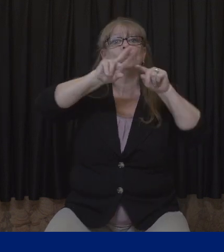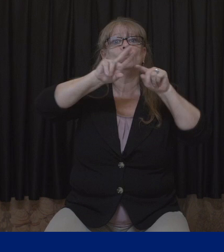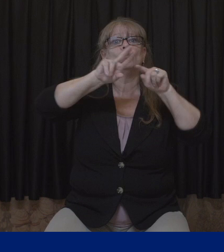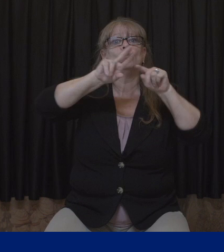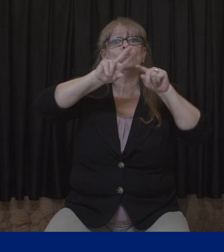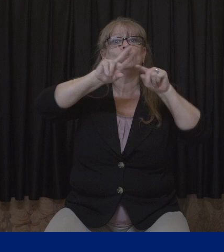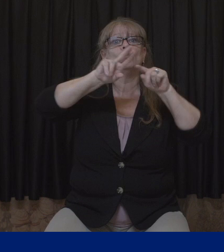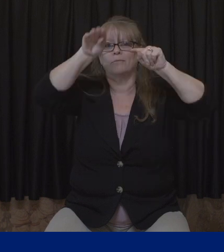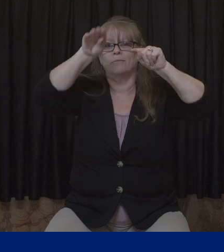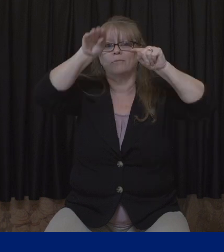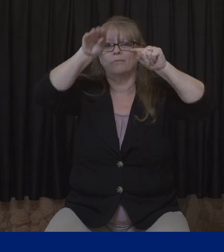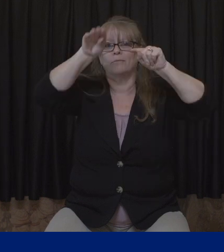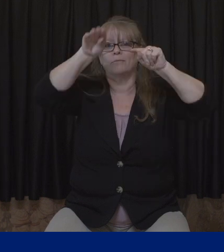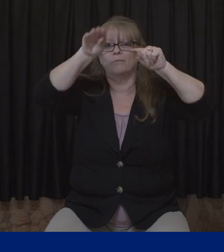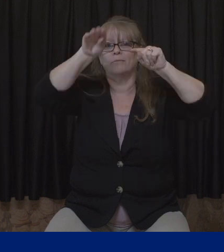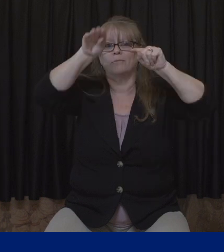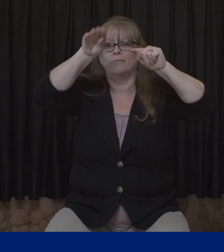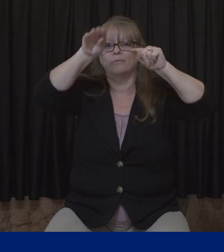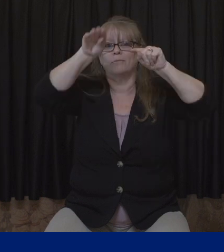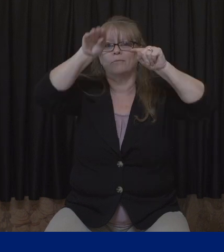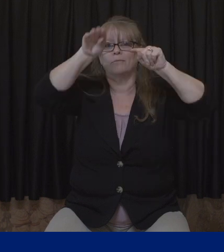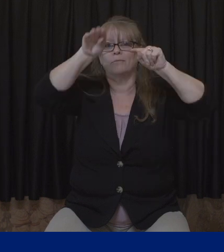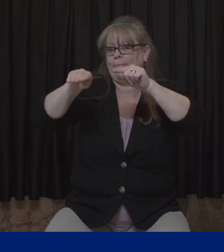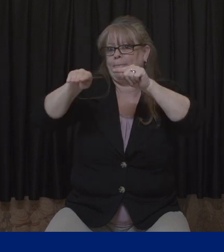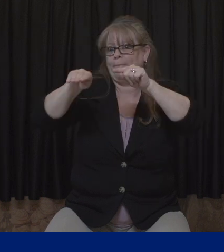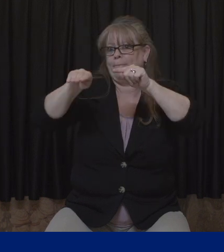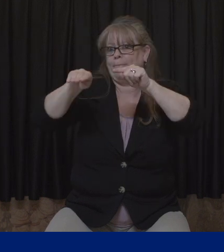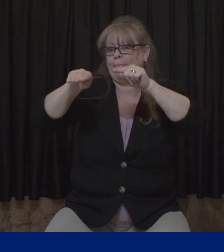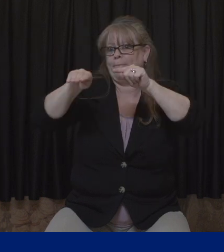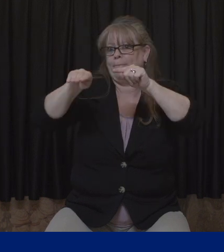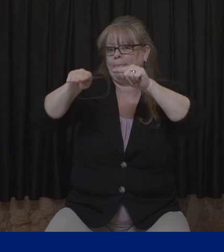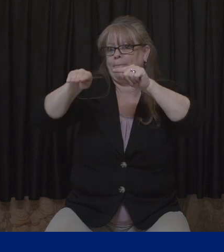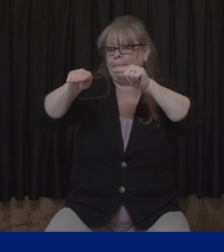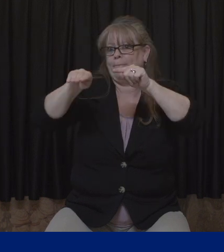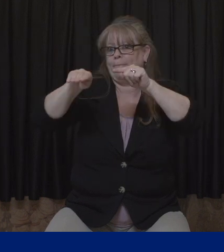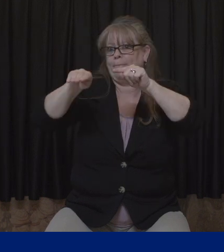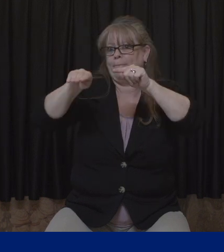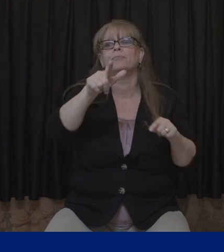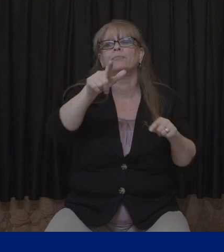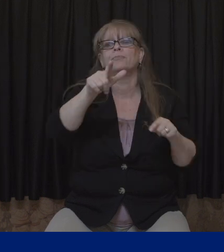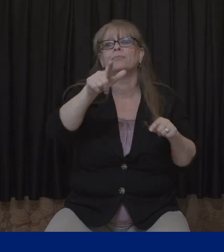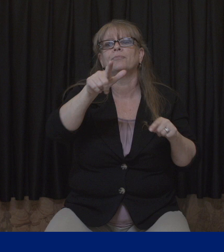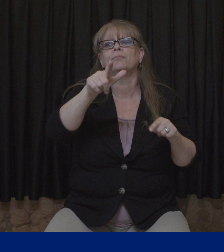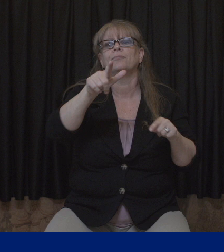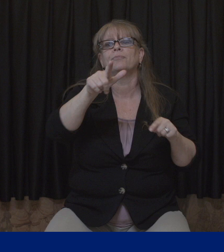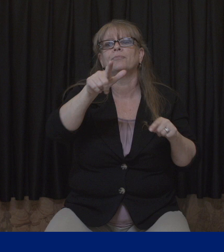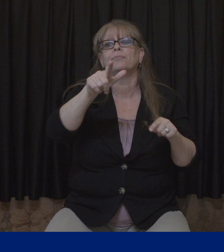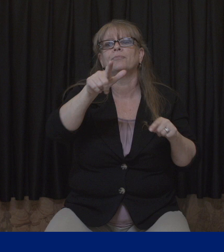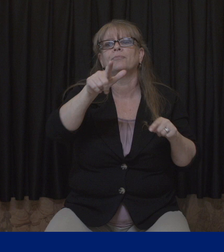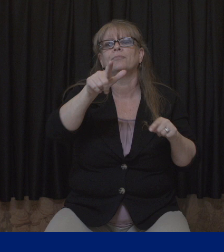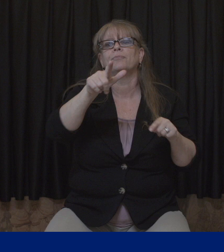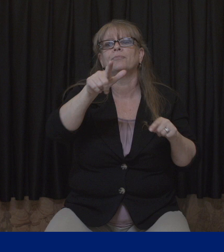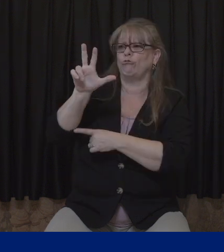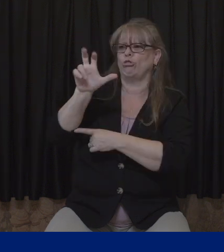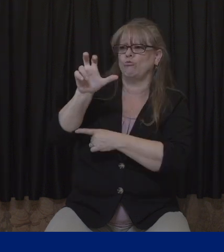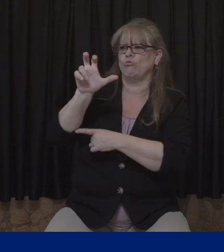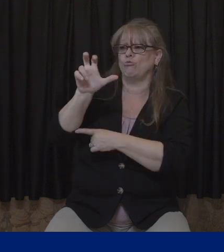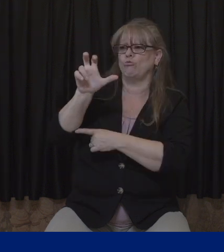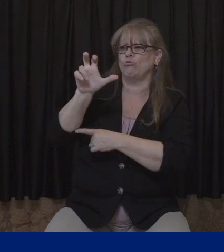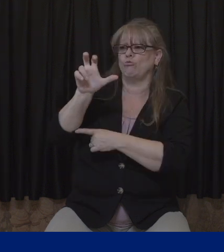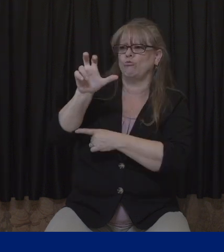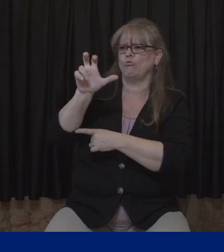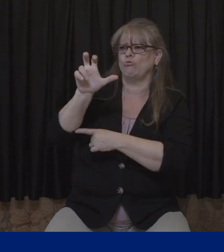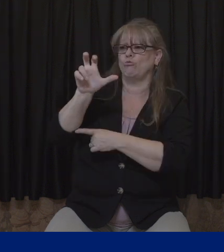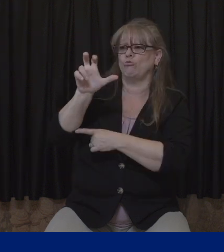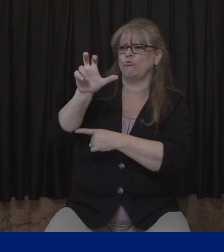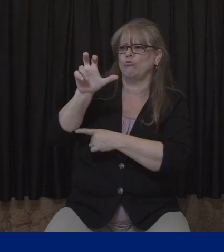300 new cases per day for a few weeks in mid-March and mid-April, and now we're significantly lower than that peak. This is another